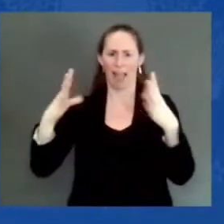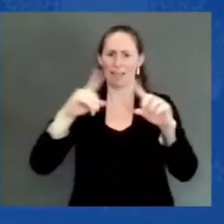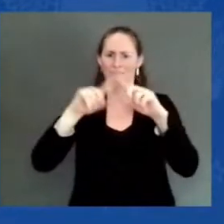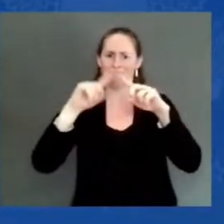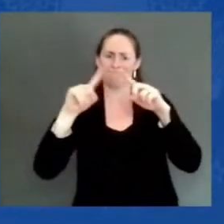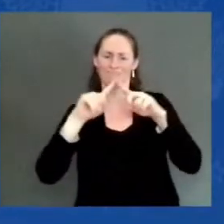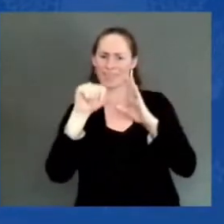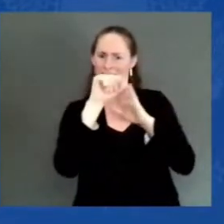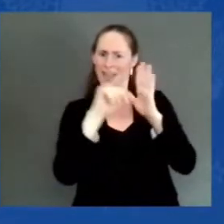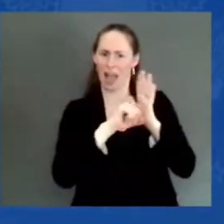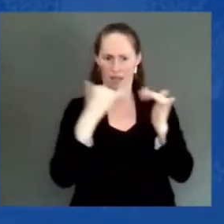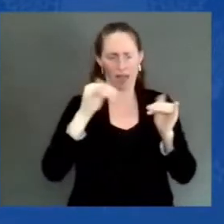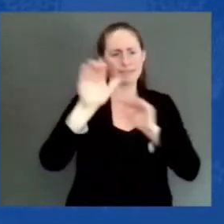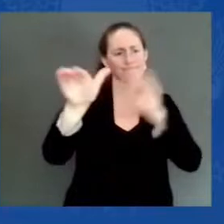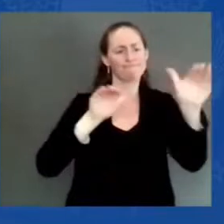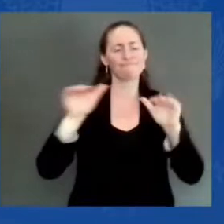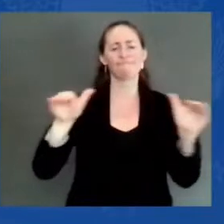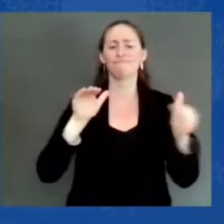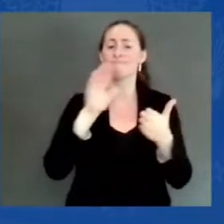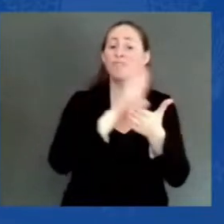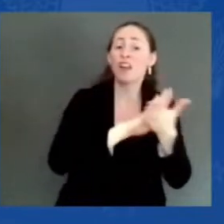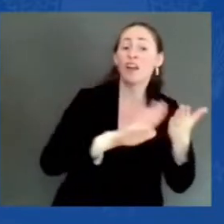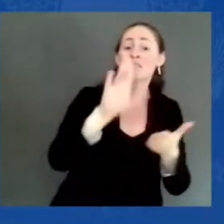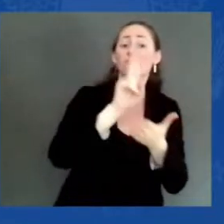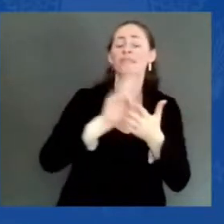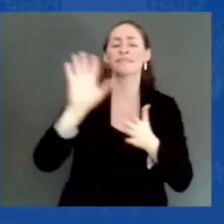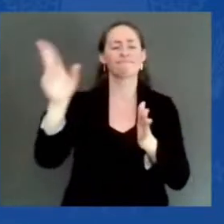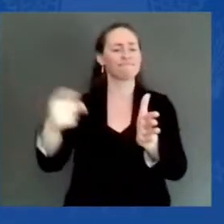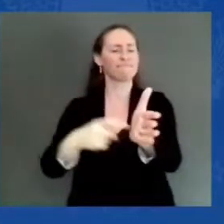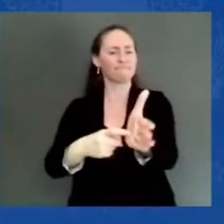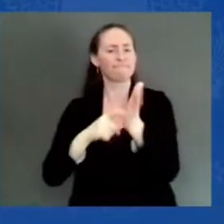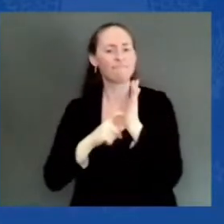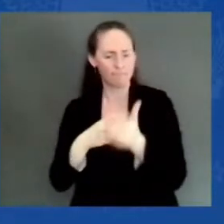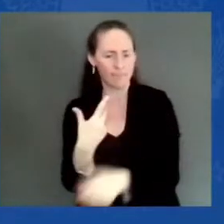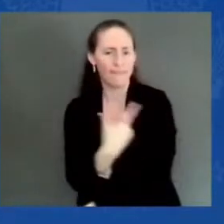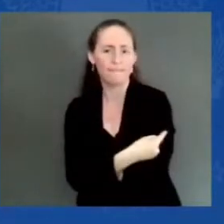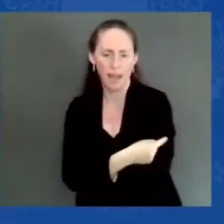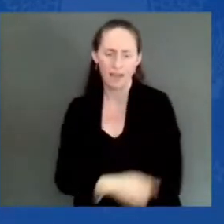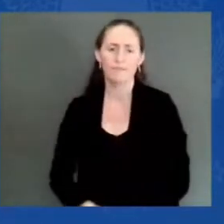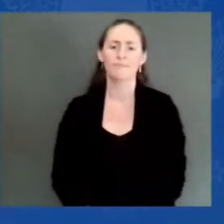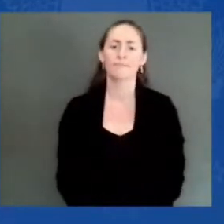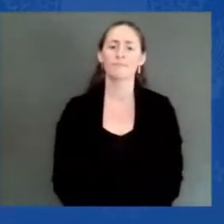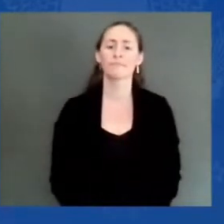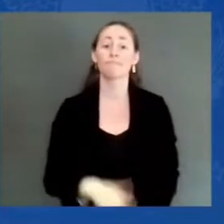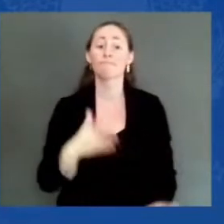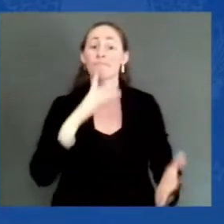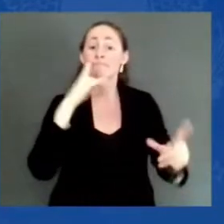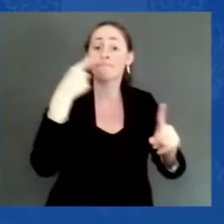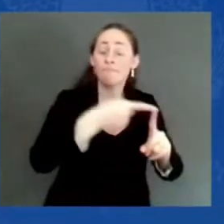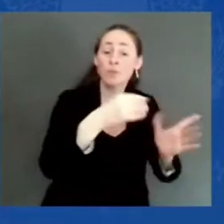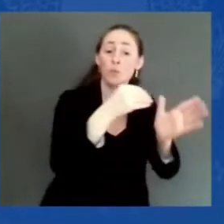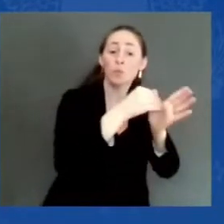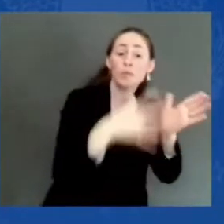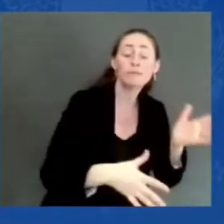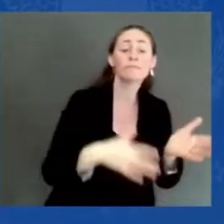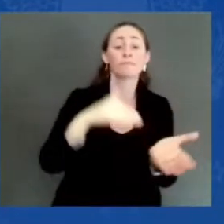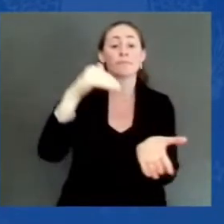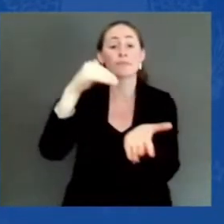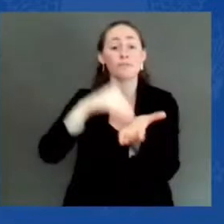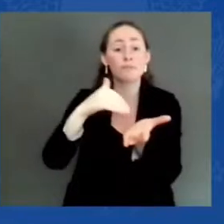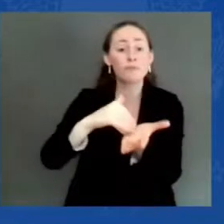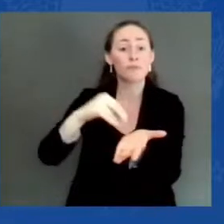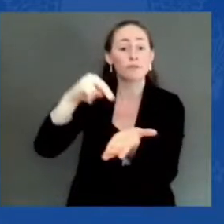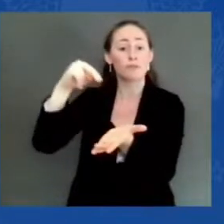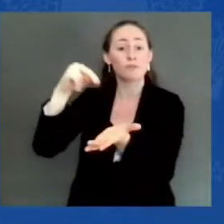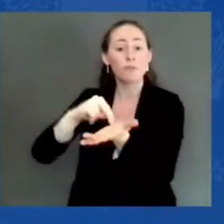for decades. Students, healthcare professionals, our troops are typically required to receive